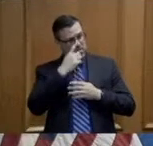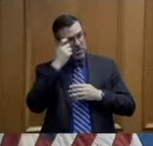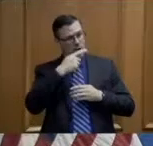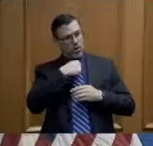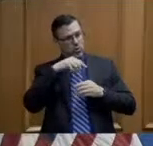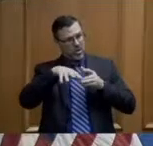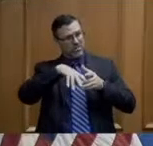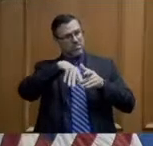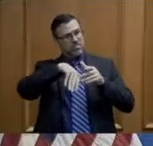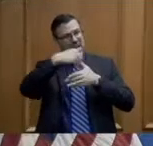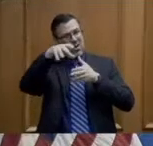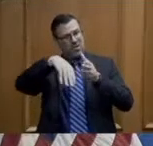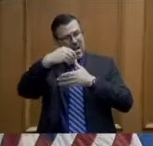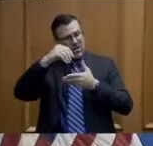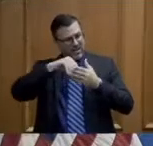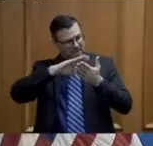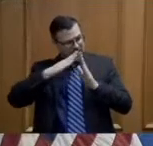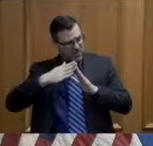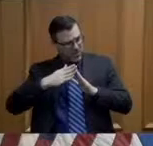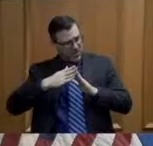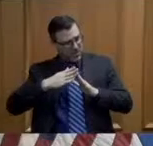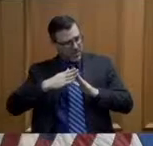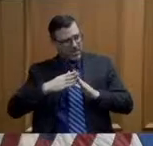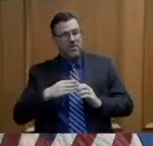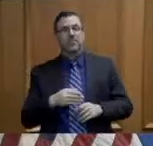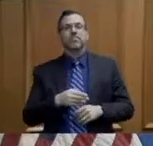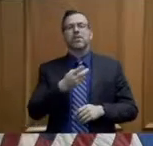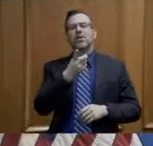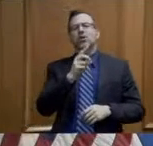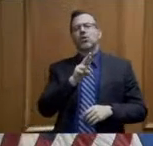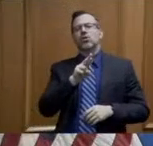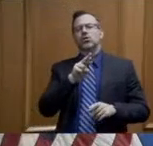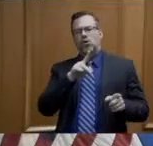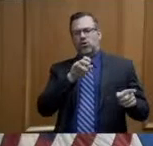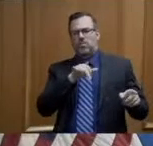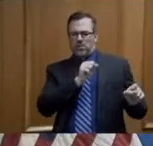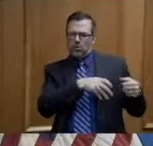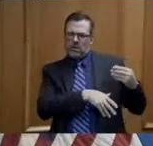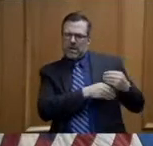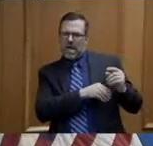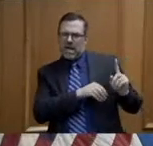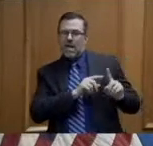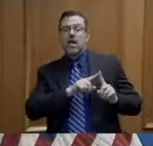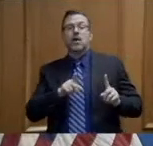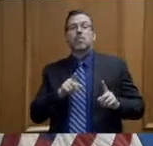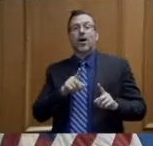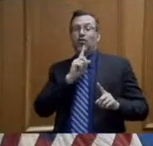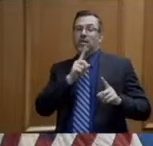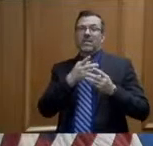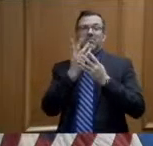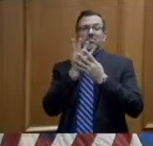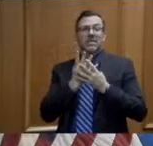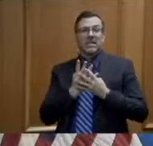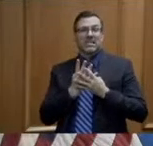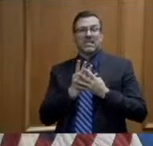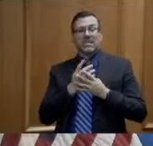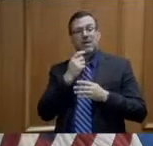I'll let you add if you need to, Dr. Piercy, but as you know, testing has been a real challenge in this